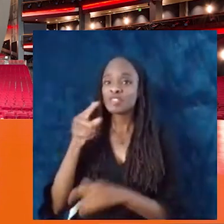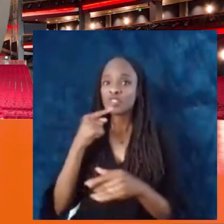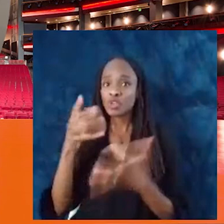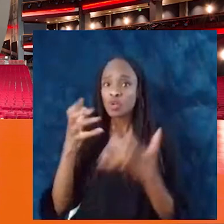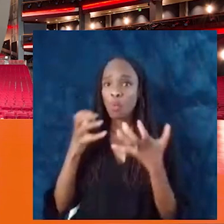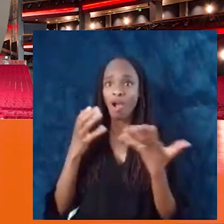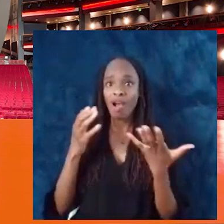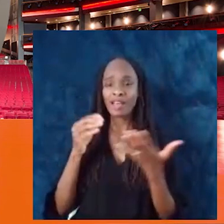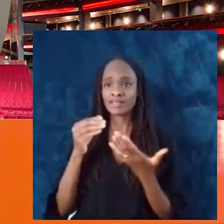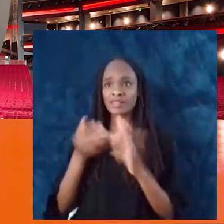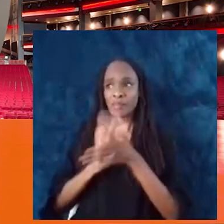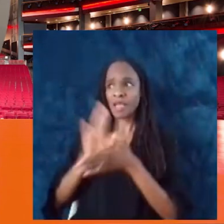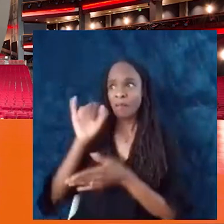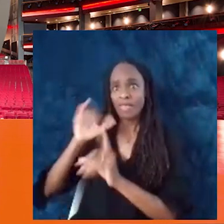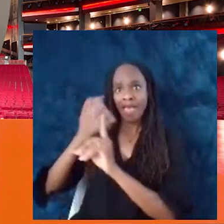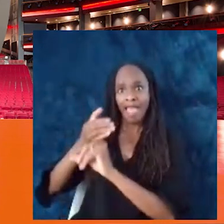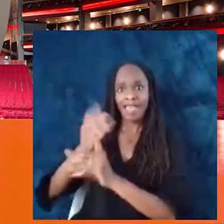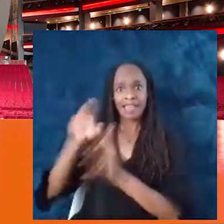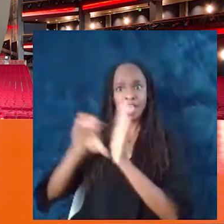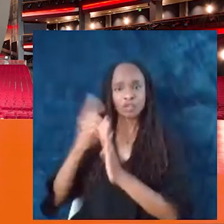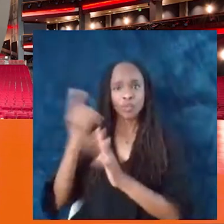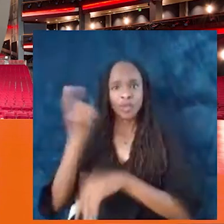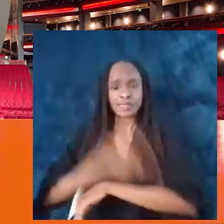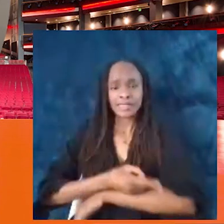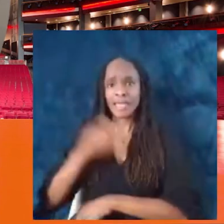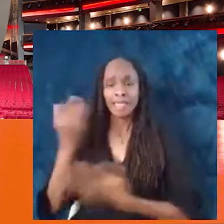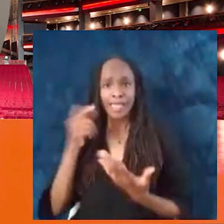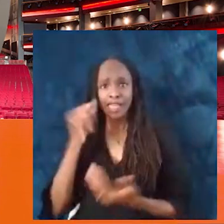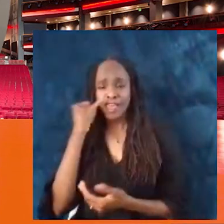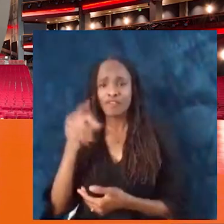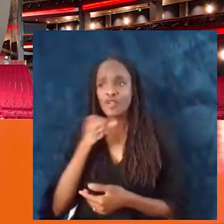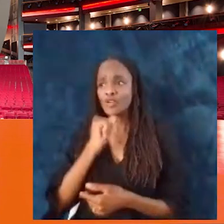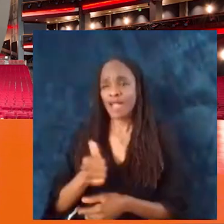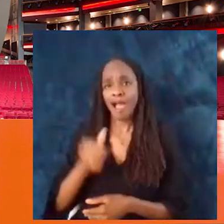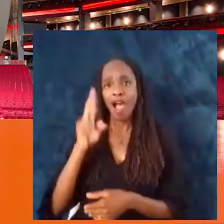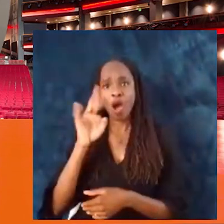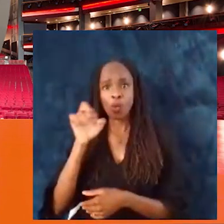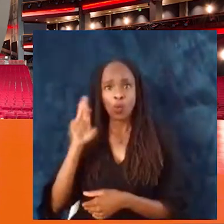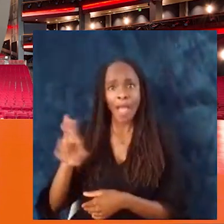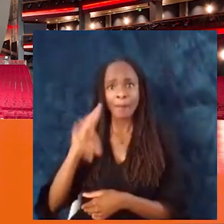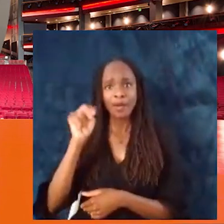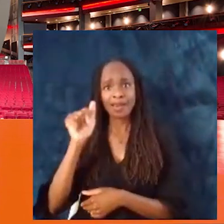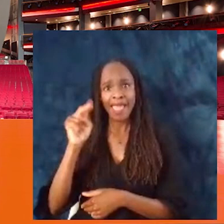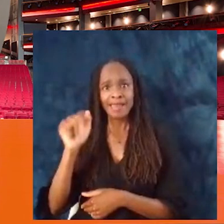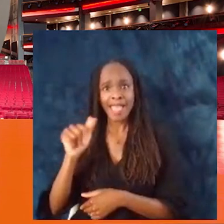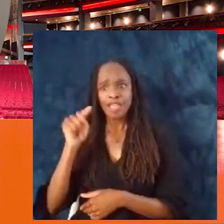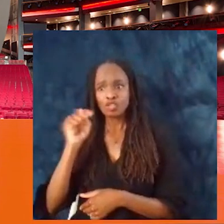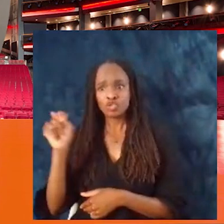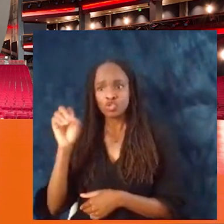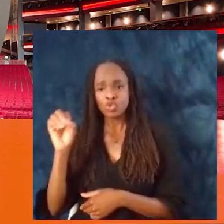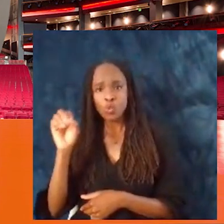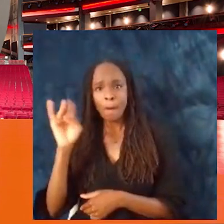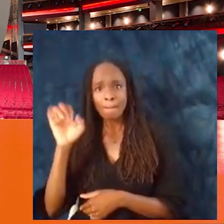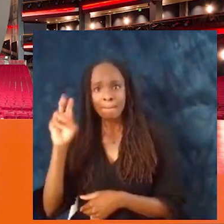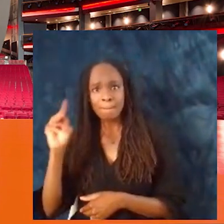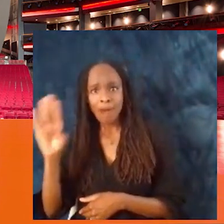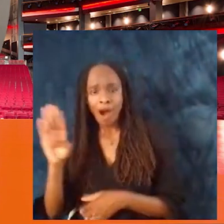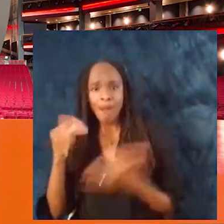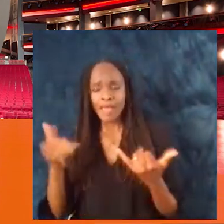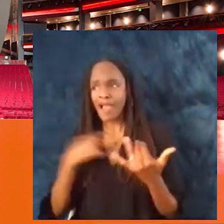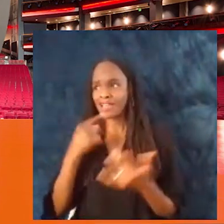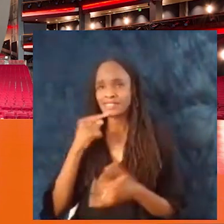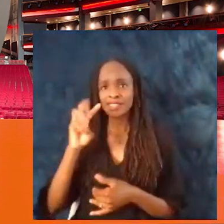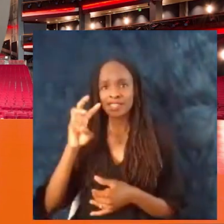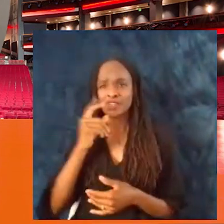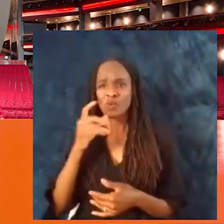someday. I don't know. You fooled me. If you're not a rapper and Nay Nay 2 Bomb right now, I mean, I know you. And I'm like, who is this? You killed